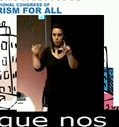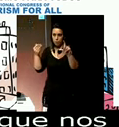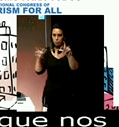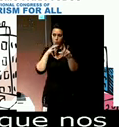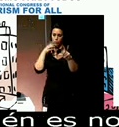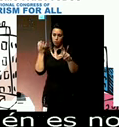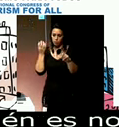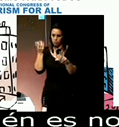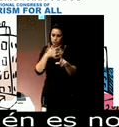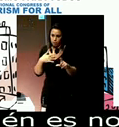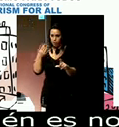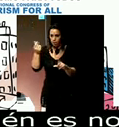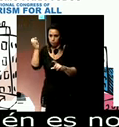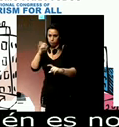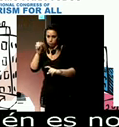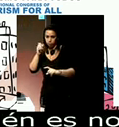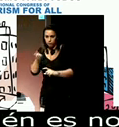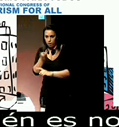what is important for a